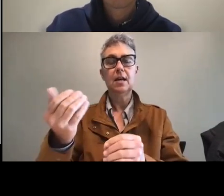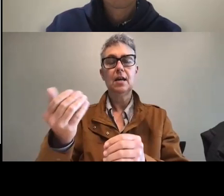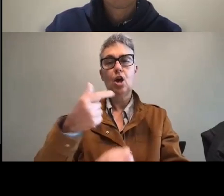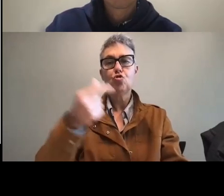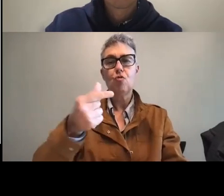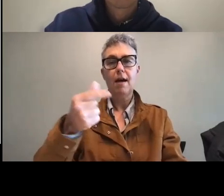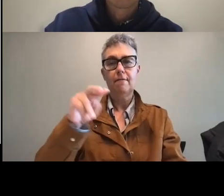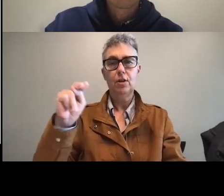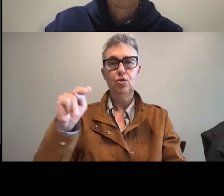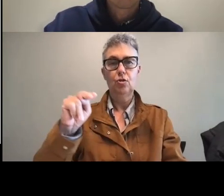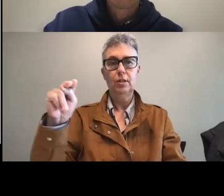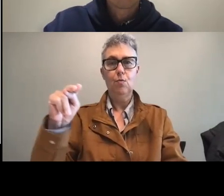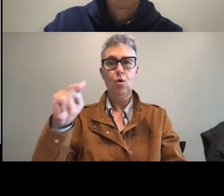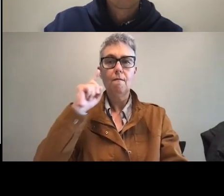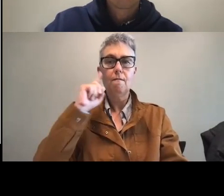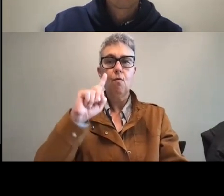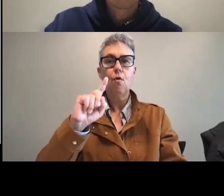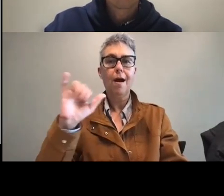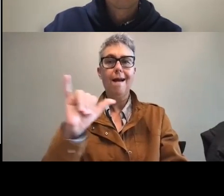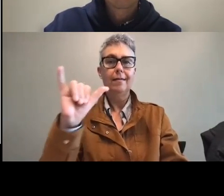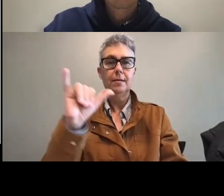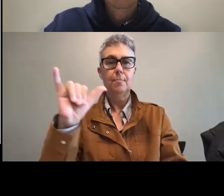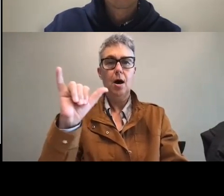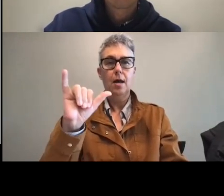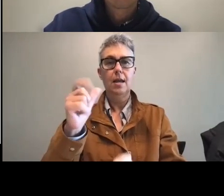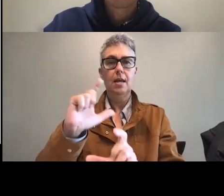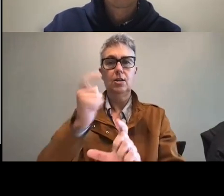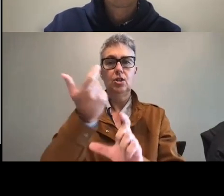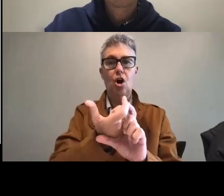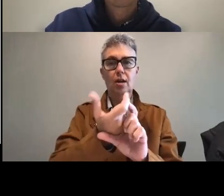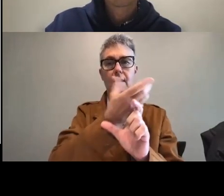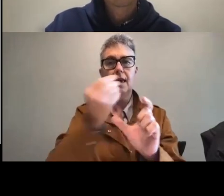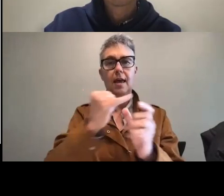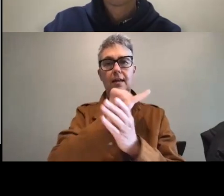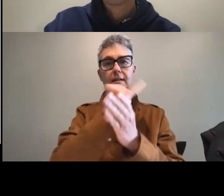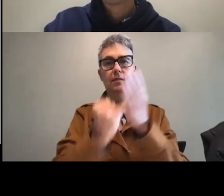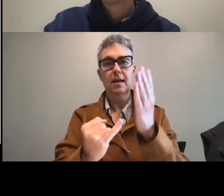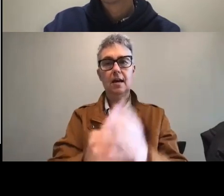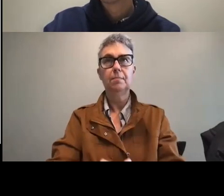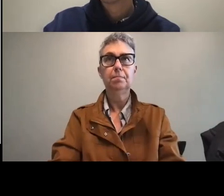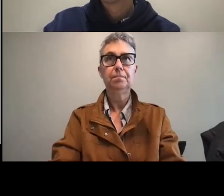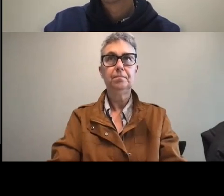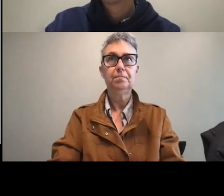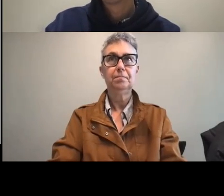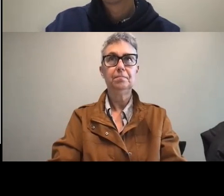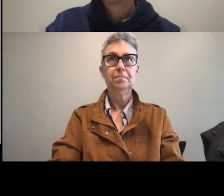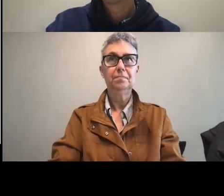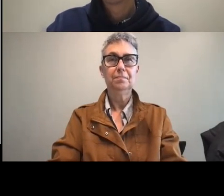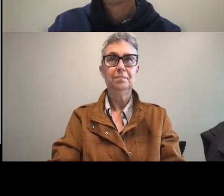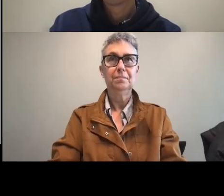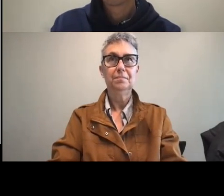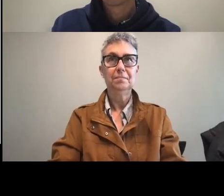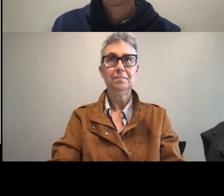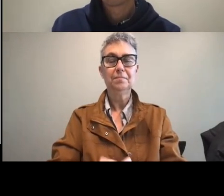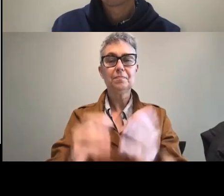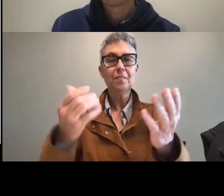antibody document design. Before we start, a few housekeeping businesses. Now, we've had an unfortunate spate of